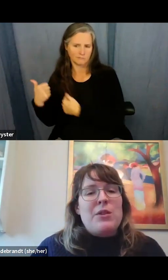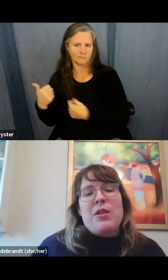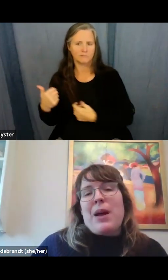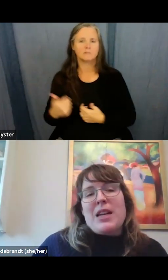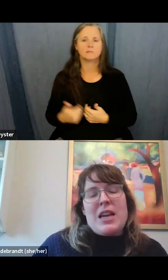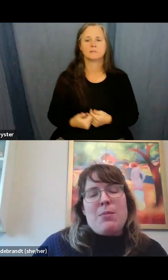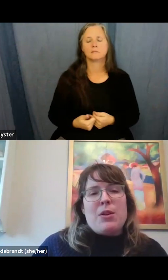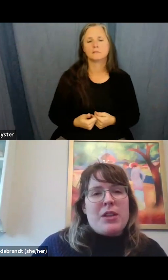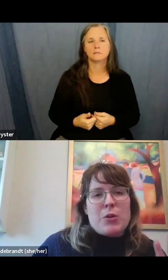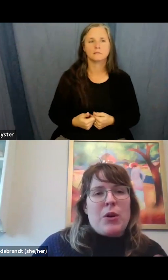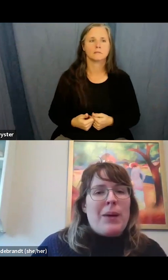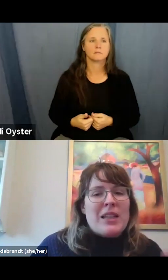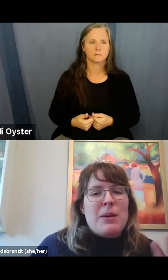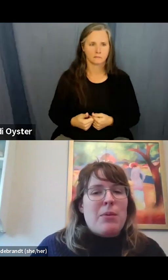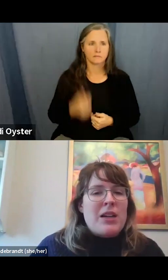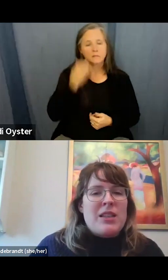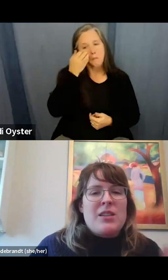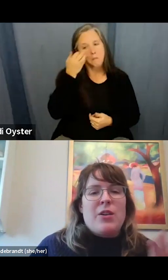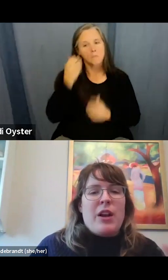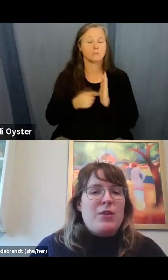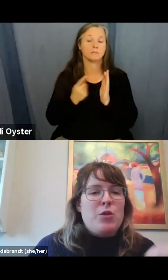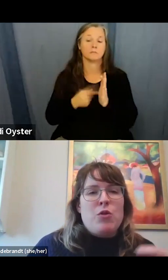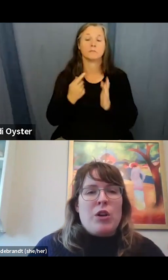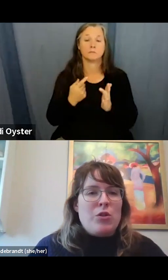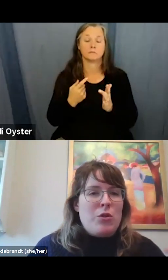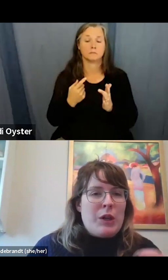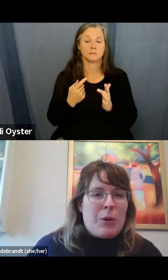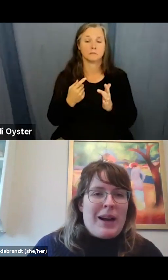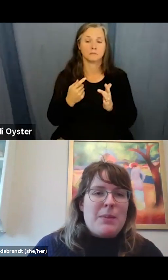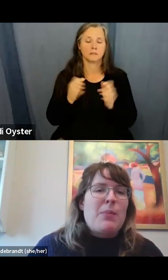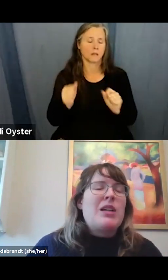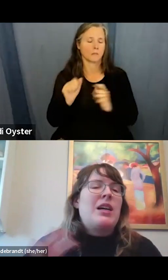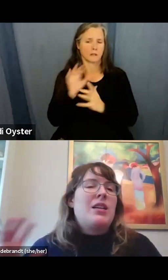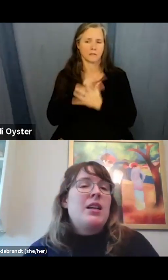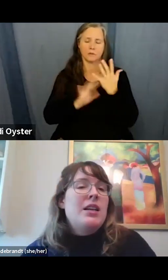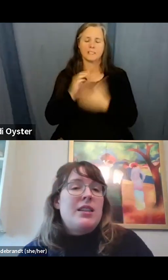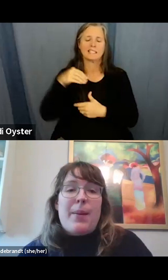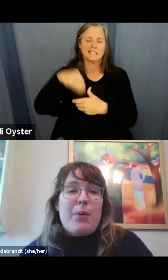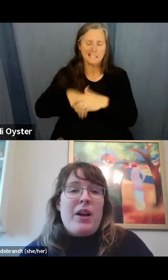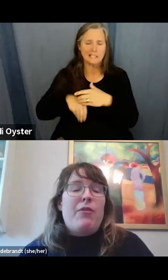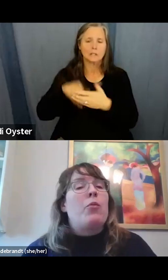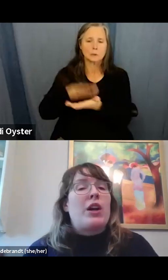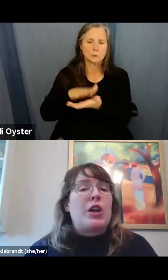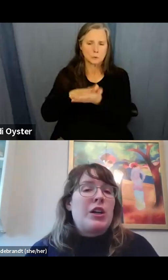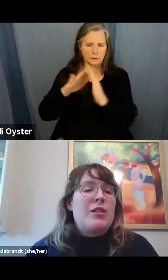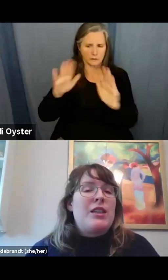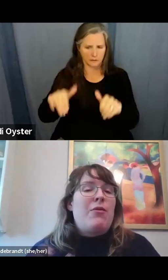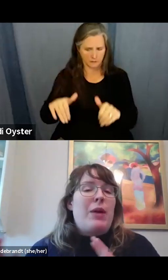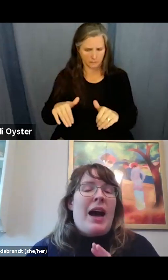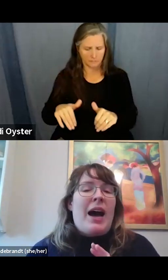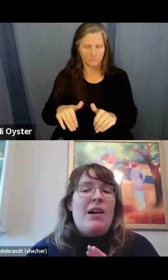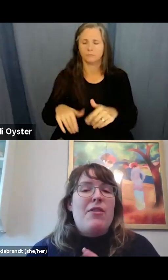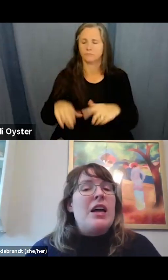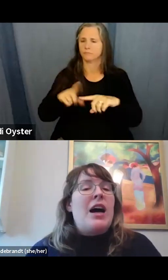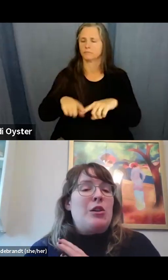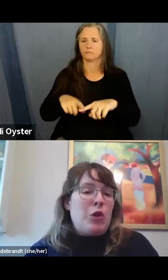really well. So they might keep their sexual harassment process, their kind of student on student harassment process separate from what occurs if